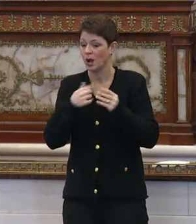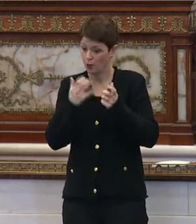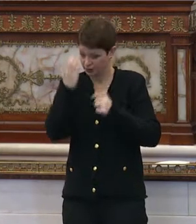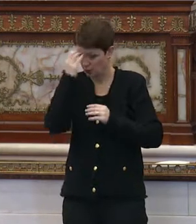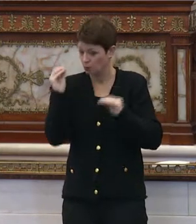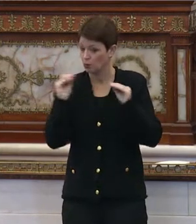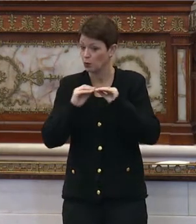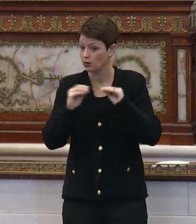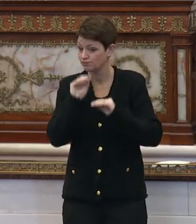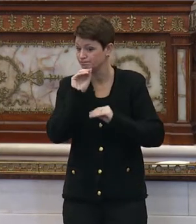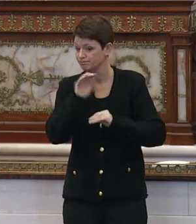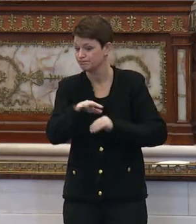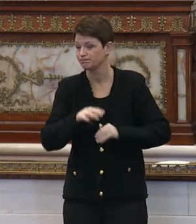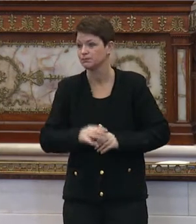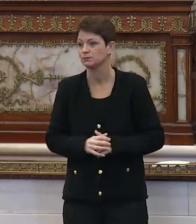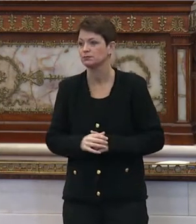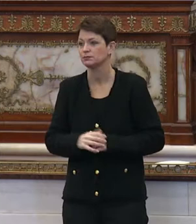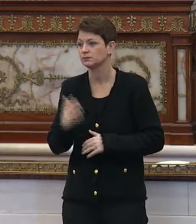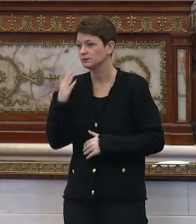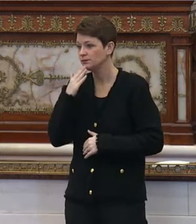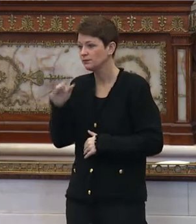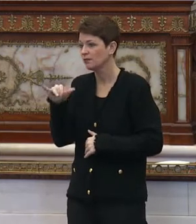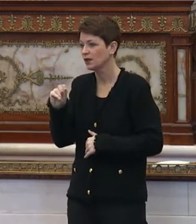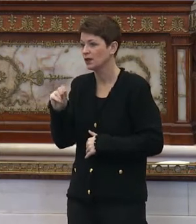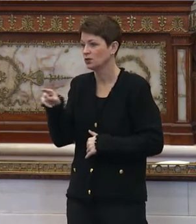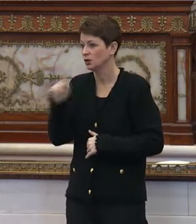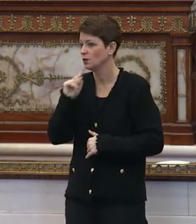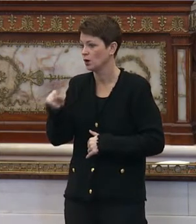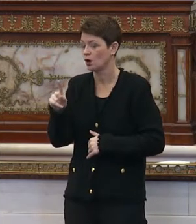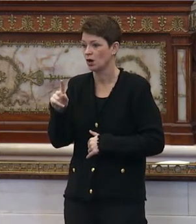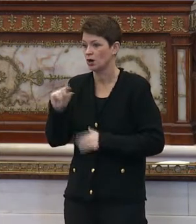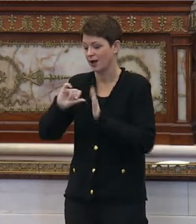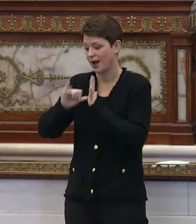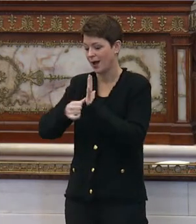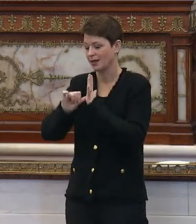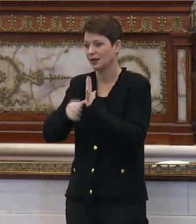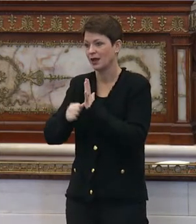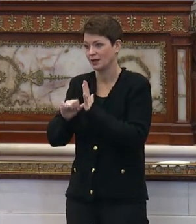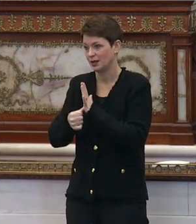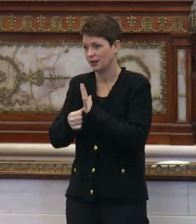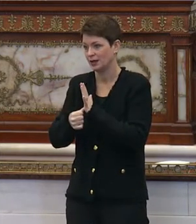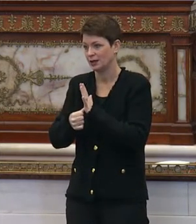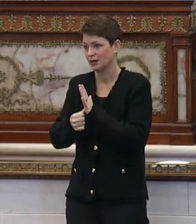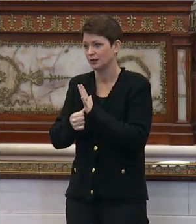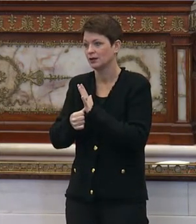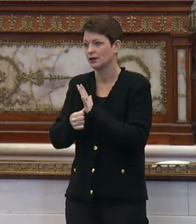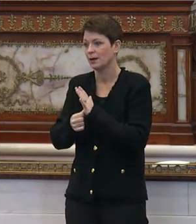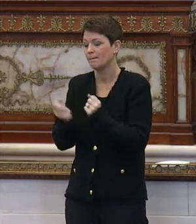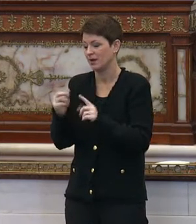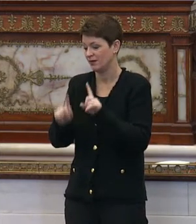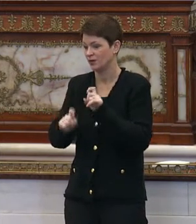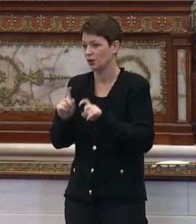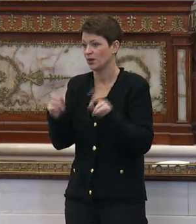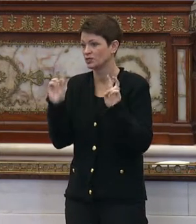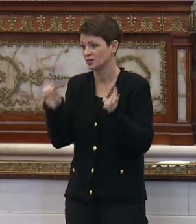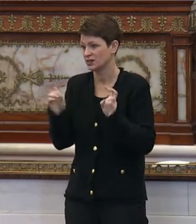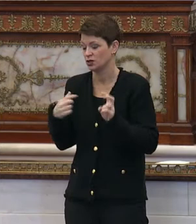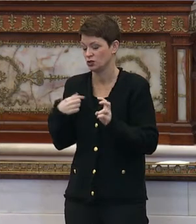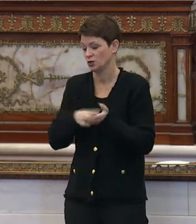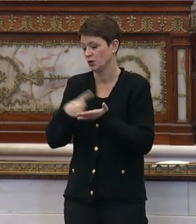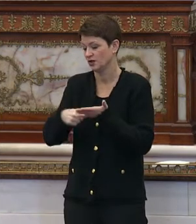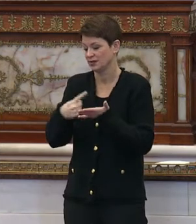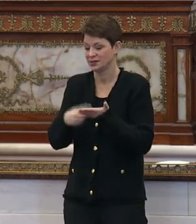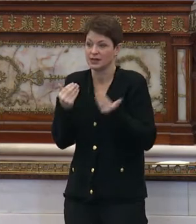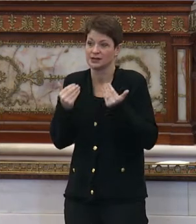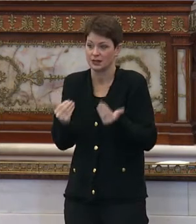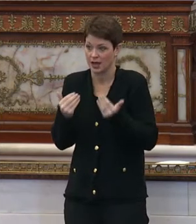to know. Thank you. And I think you are highlighting some really a lot of the questions and issues we are discussing about